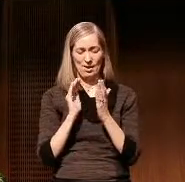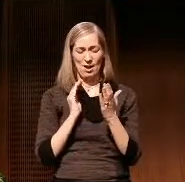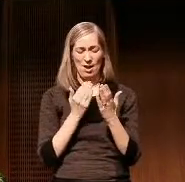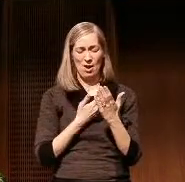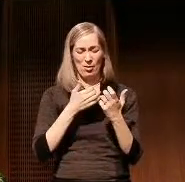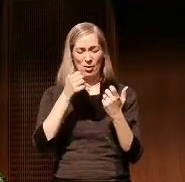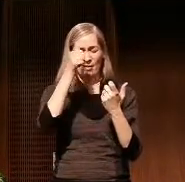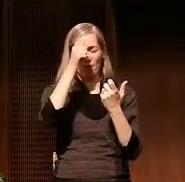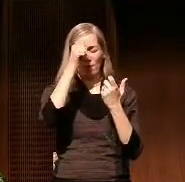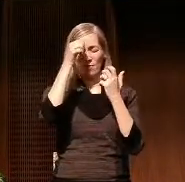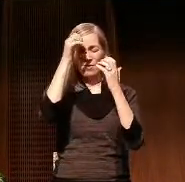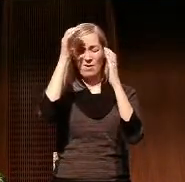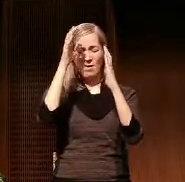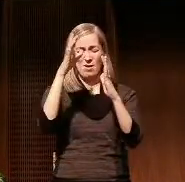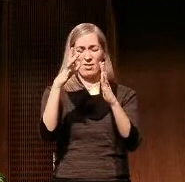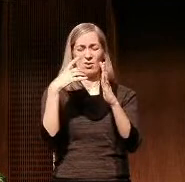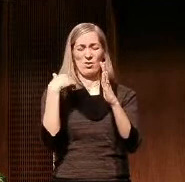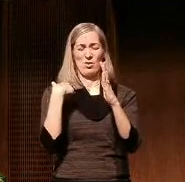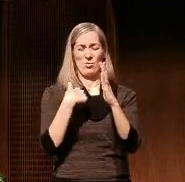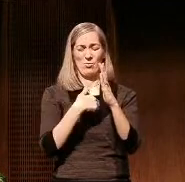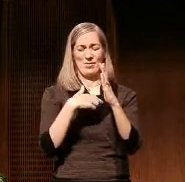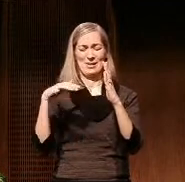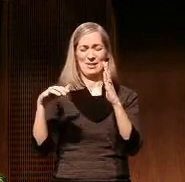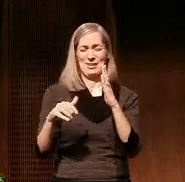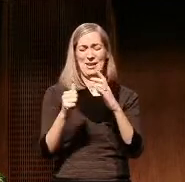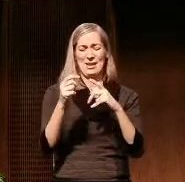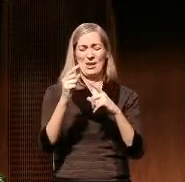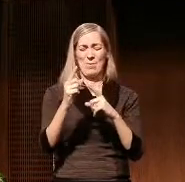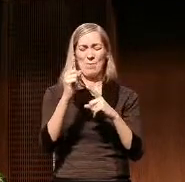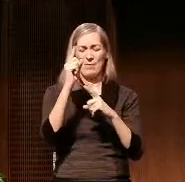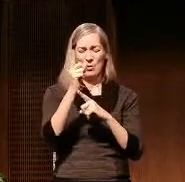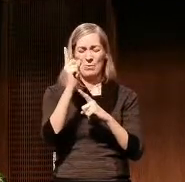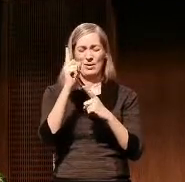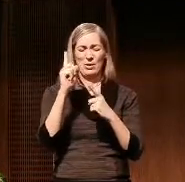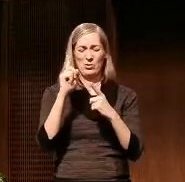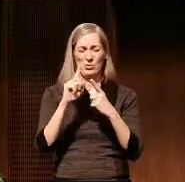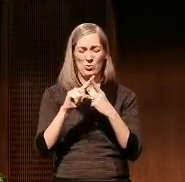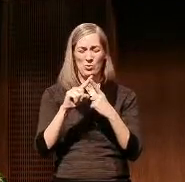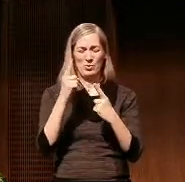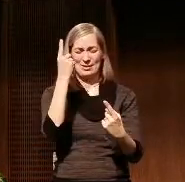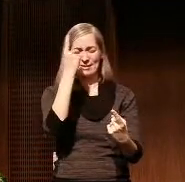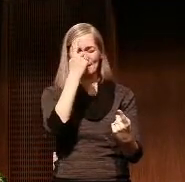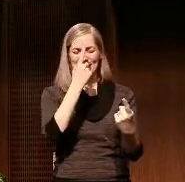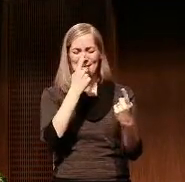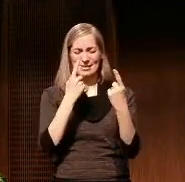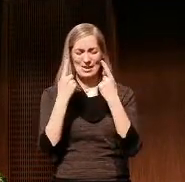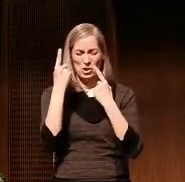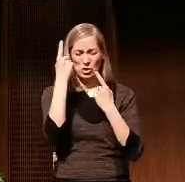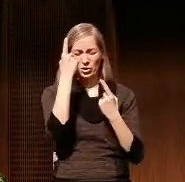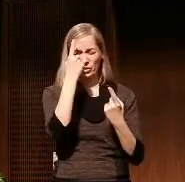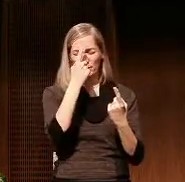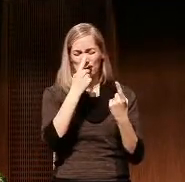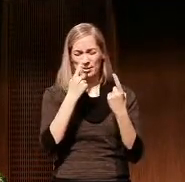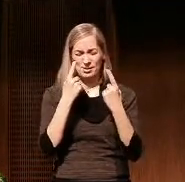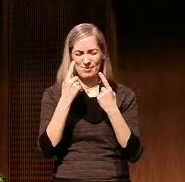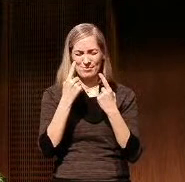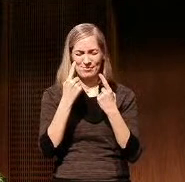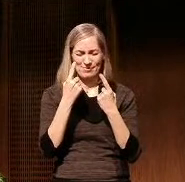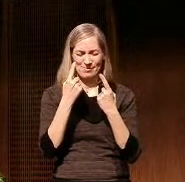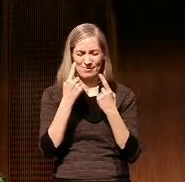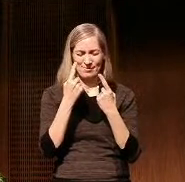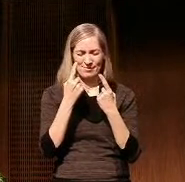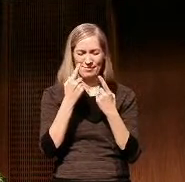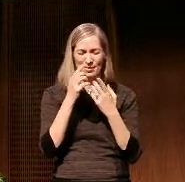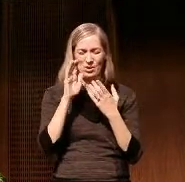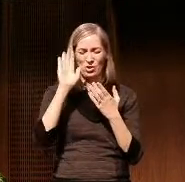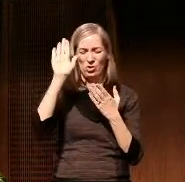Our Father, we've taken a moment to consider the particulars regarding